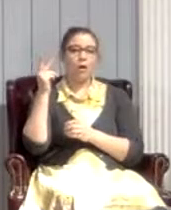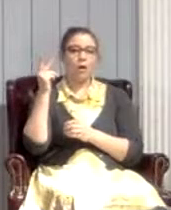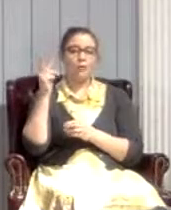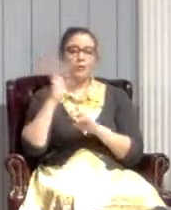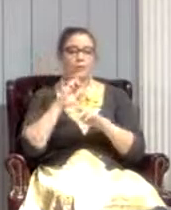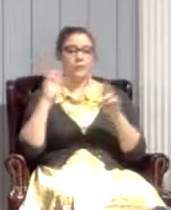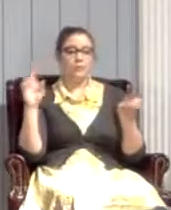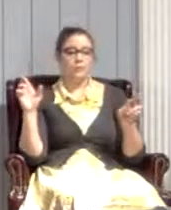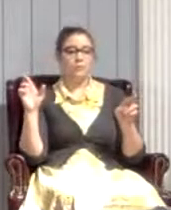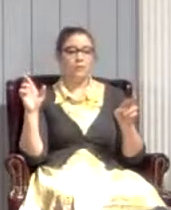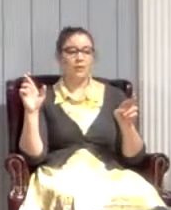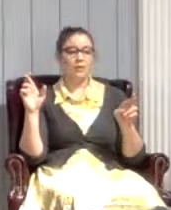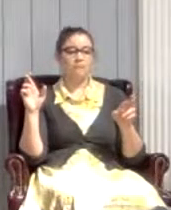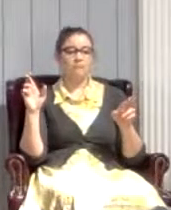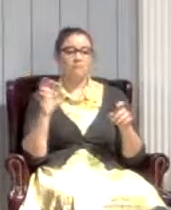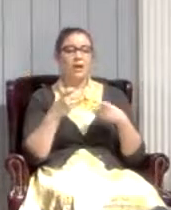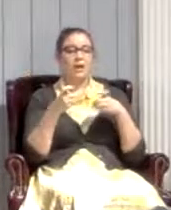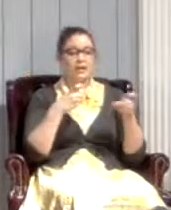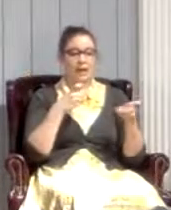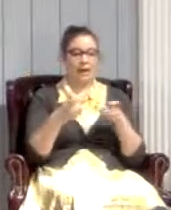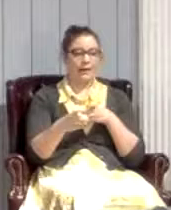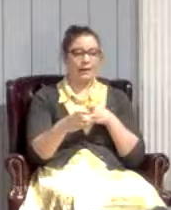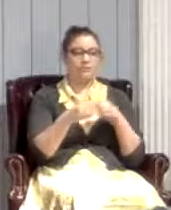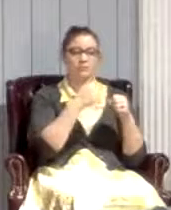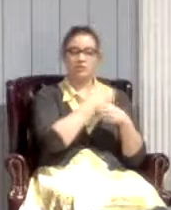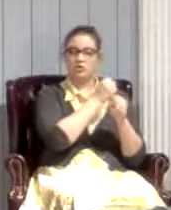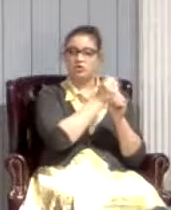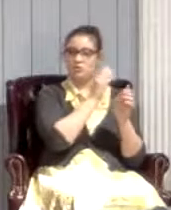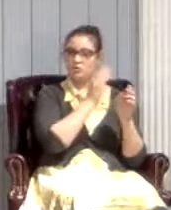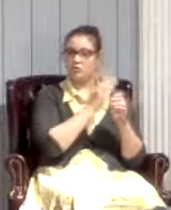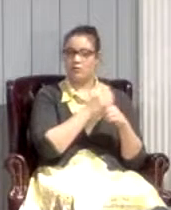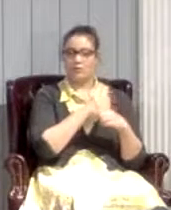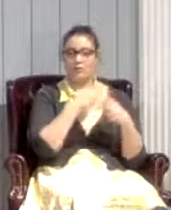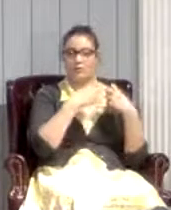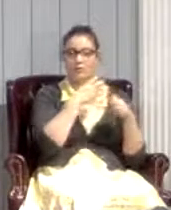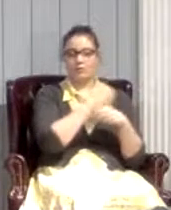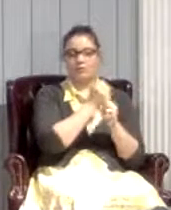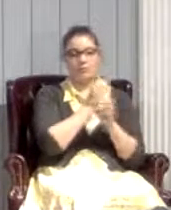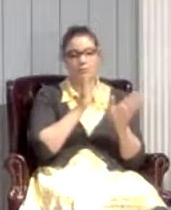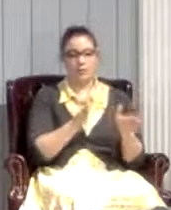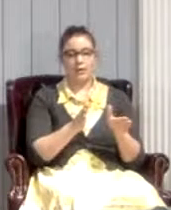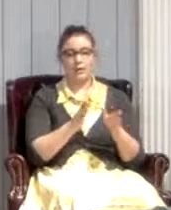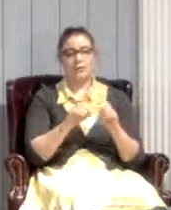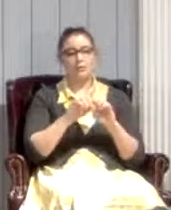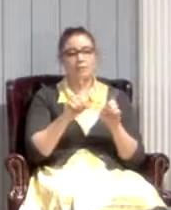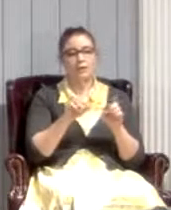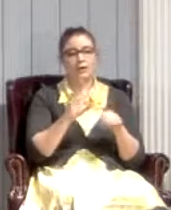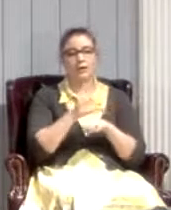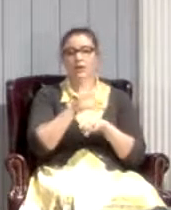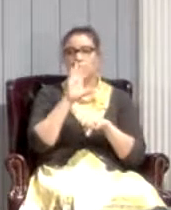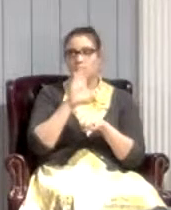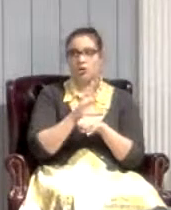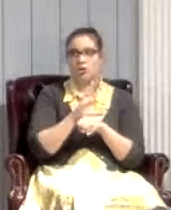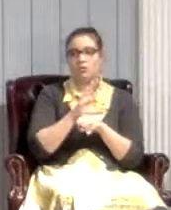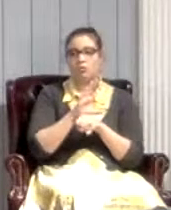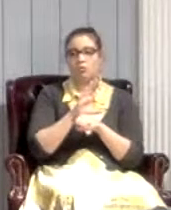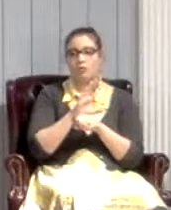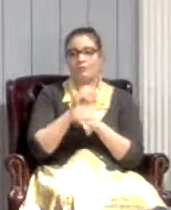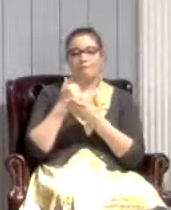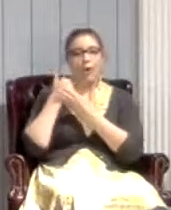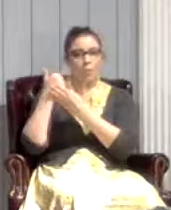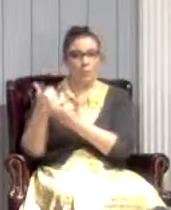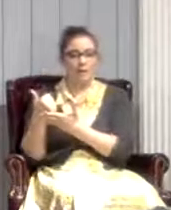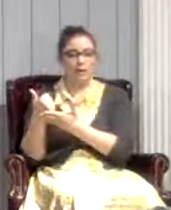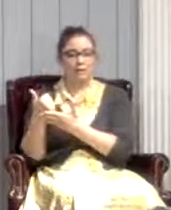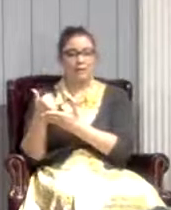the troublemakers in the church at Corinth, but he knew the church wouldn't support him in it, wouldn't back him in it.